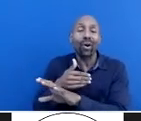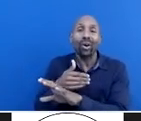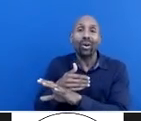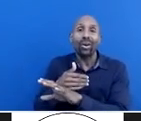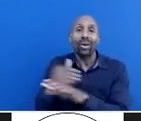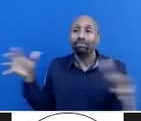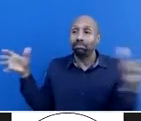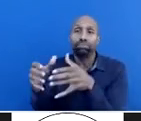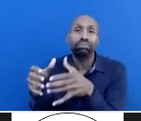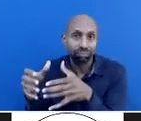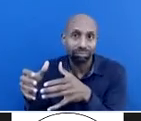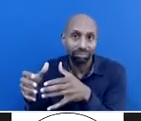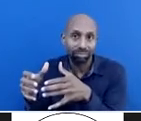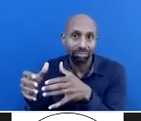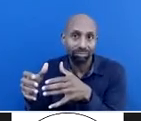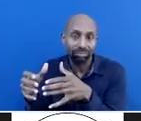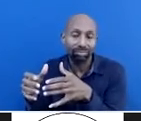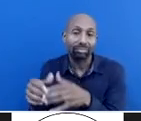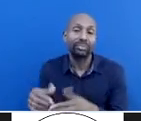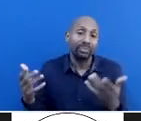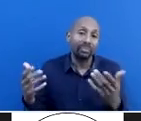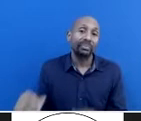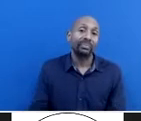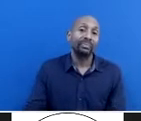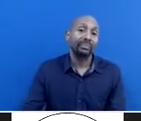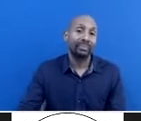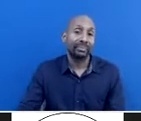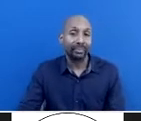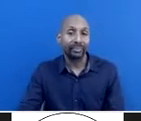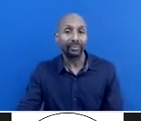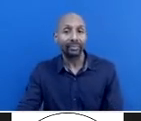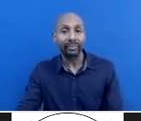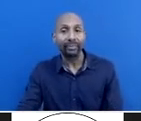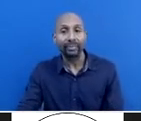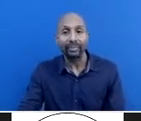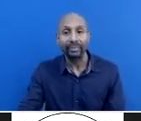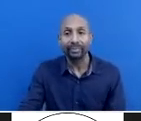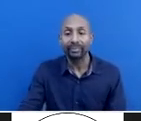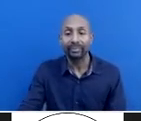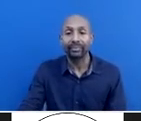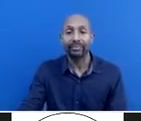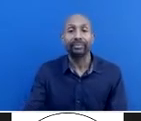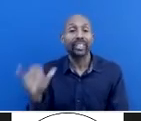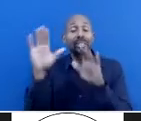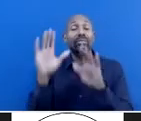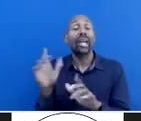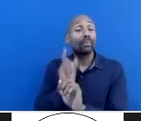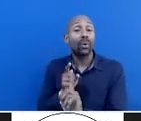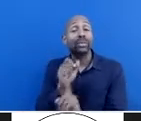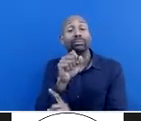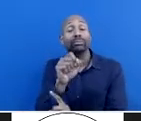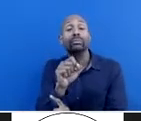alliteration nor rhyme intended. It just happened that way. So yes, it's an excellent point. And it's also just